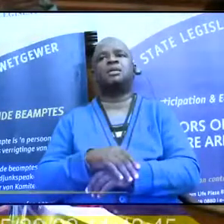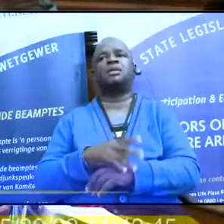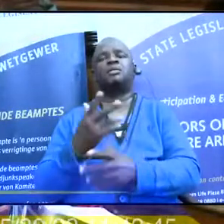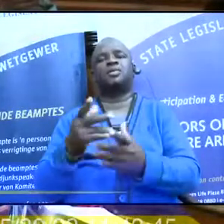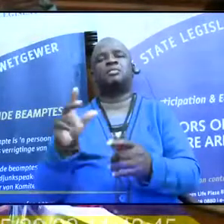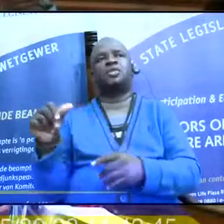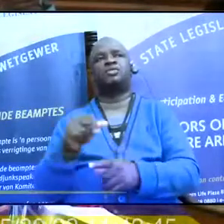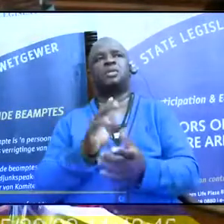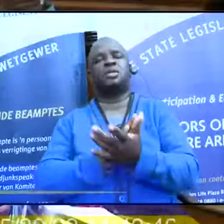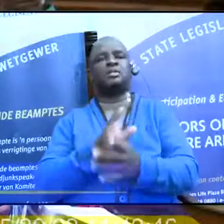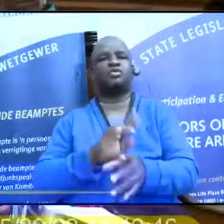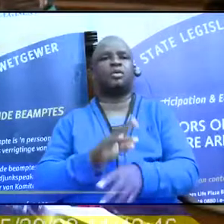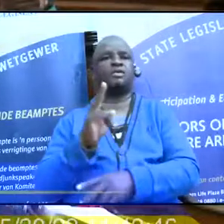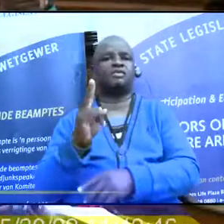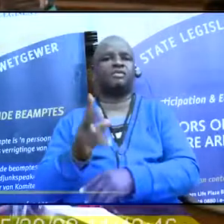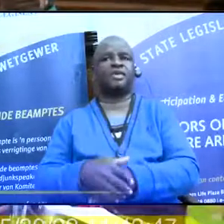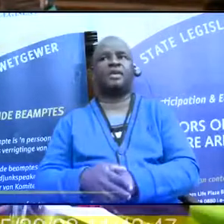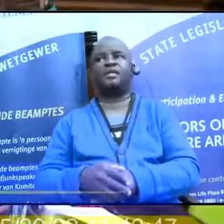say 12.